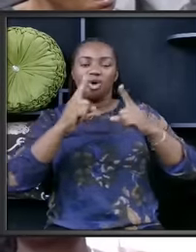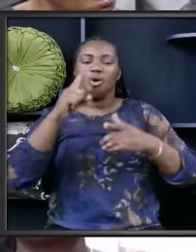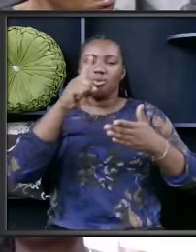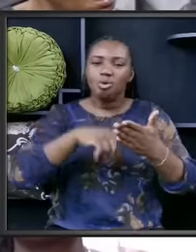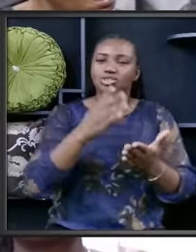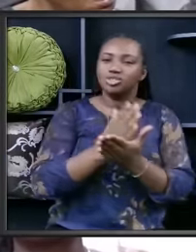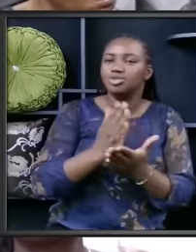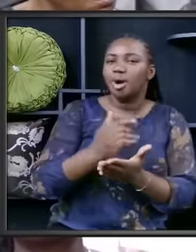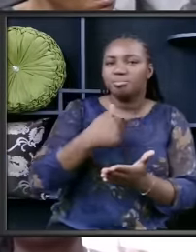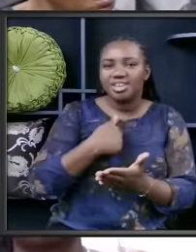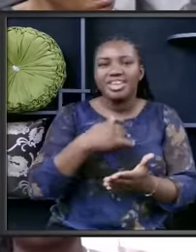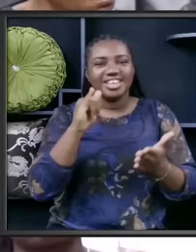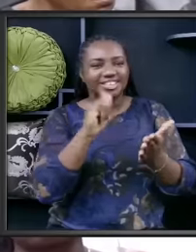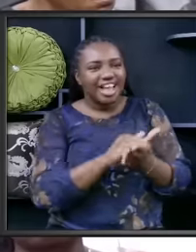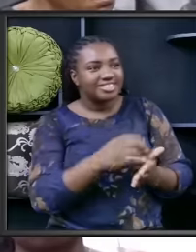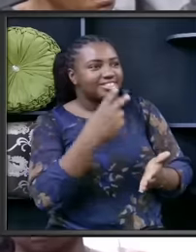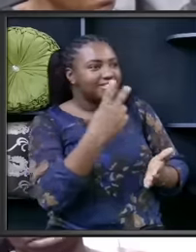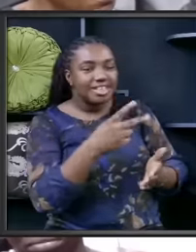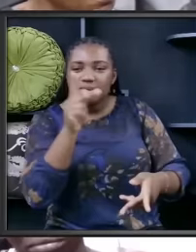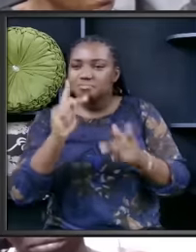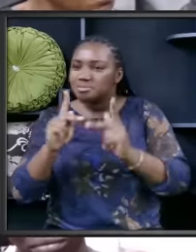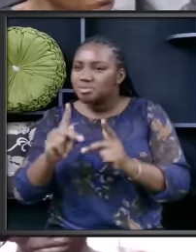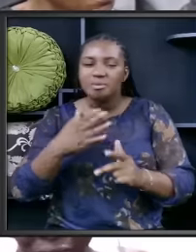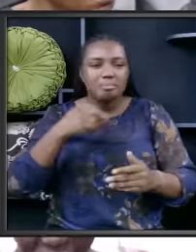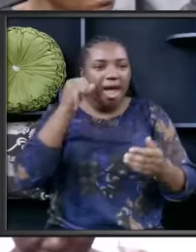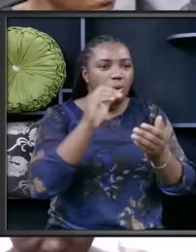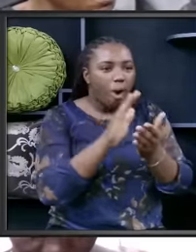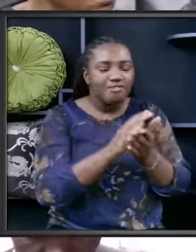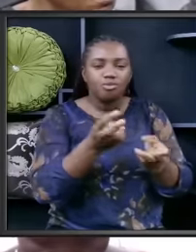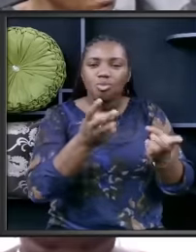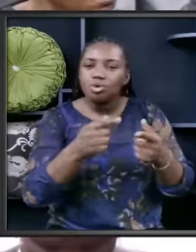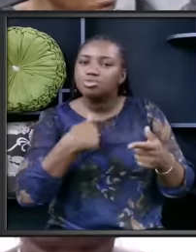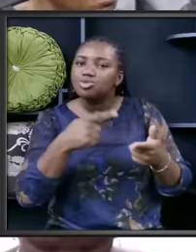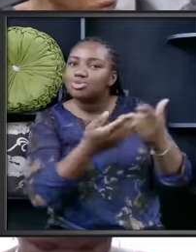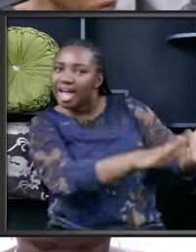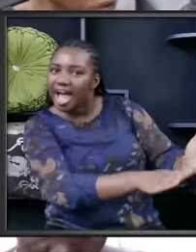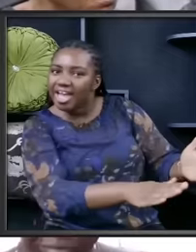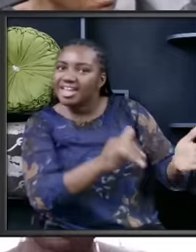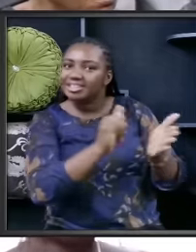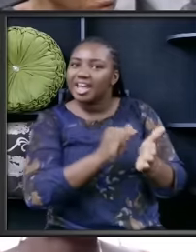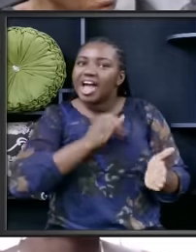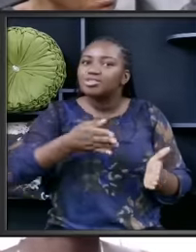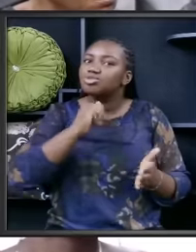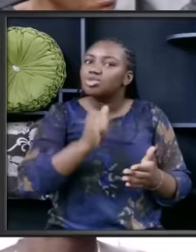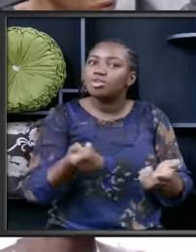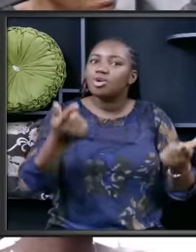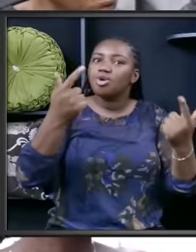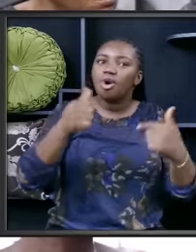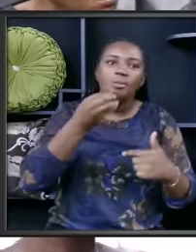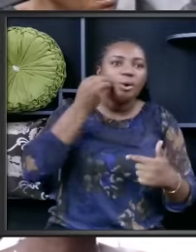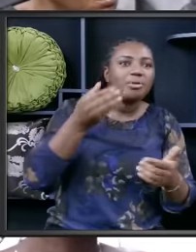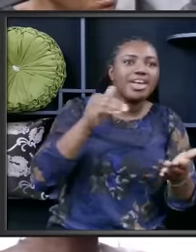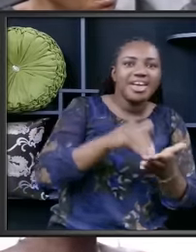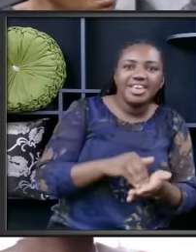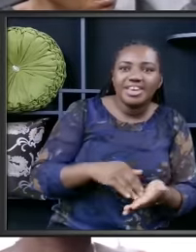make him die. Say people, now don't hear him. He they pray make I know they come my house again. Everything where I come house, where I home forget, in